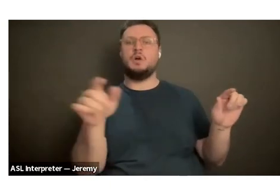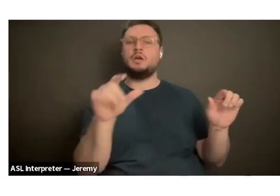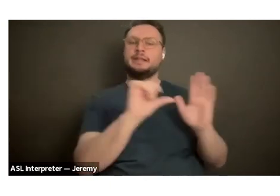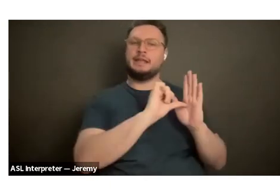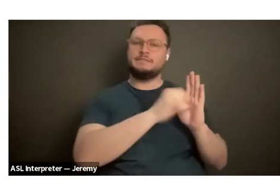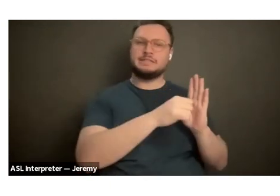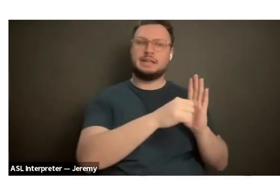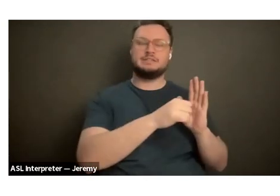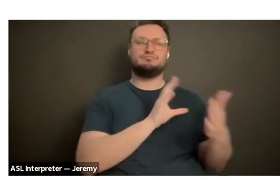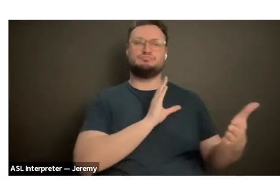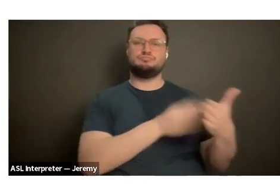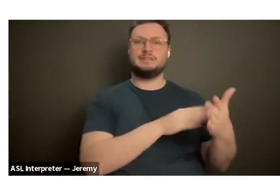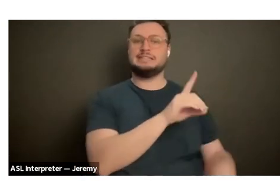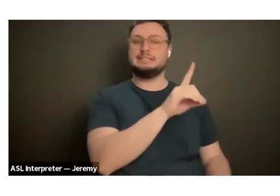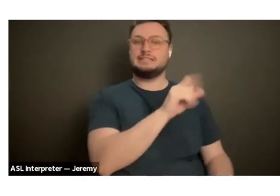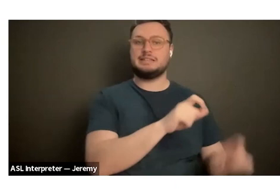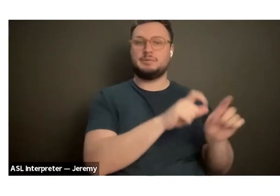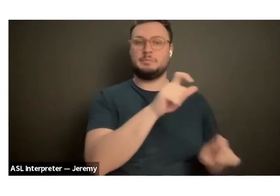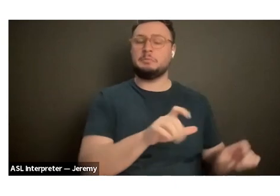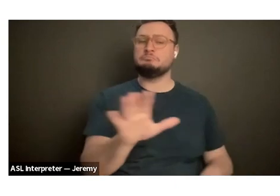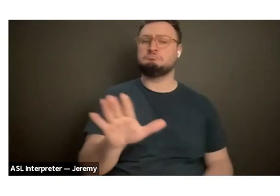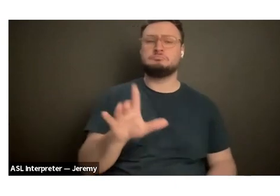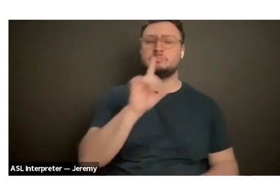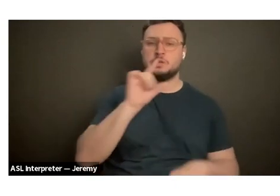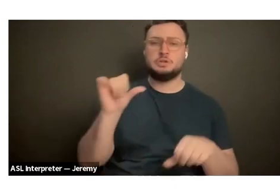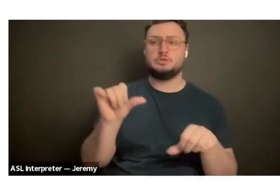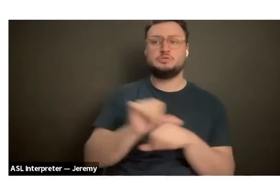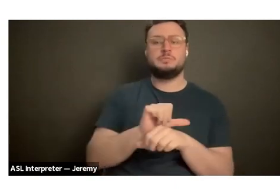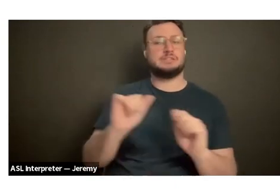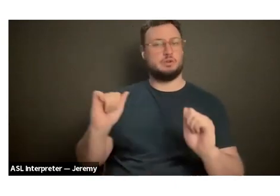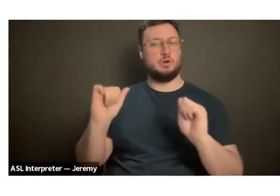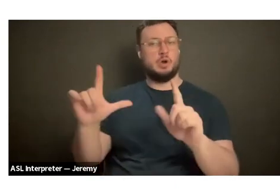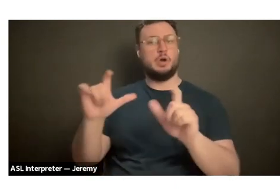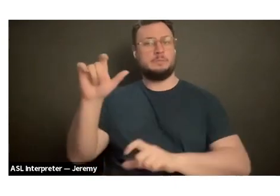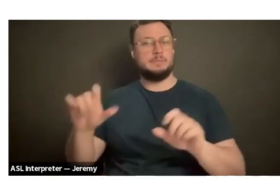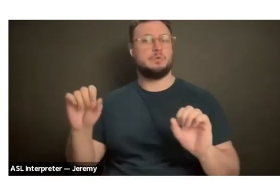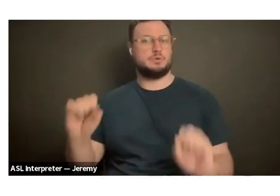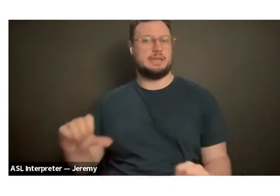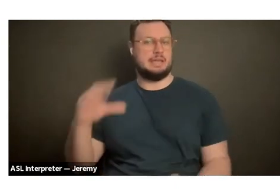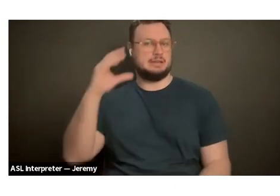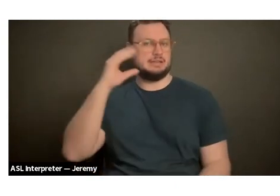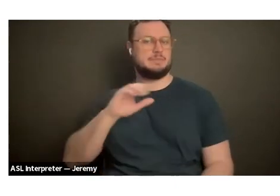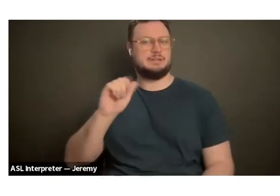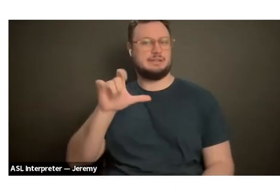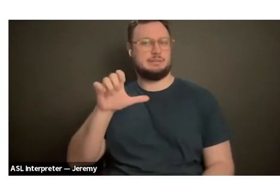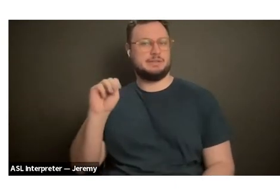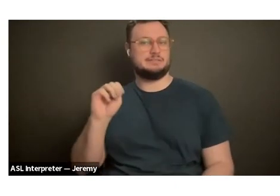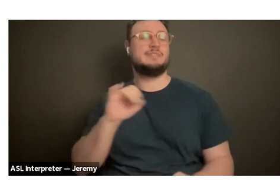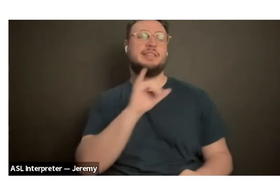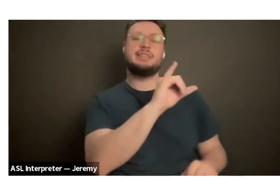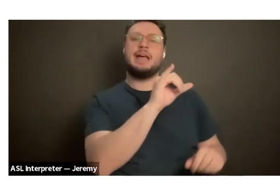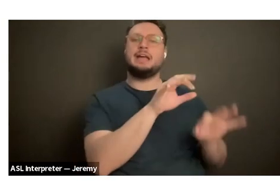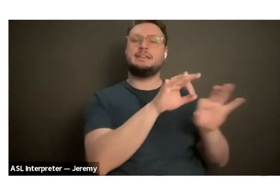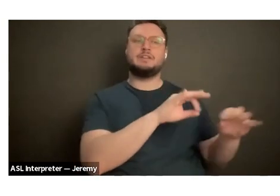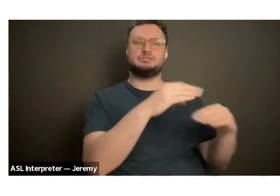against disabled people, but it doesn't really account for things like anti-blackness, eugenics, capitalism, and this is